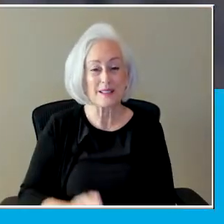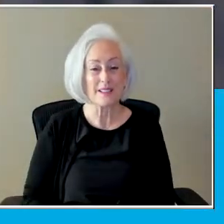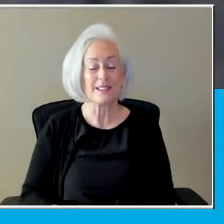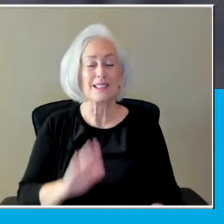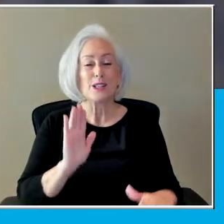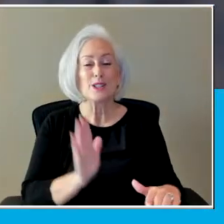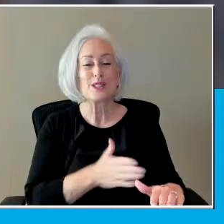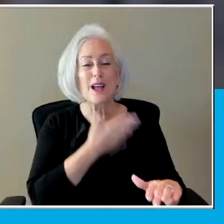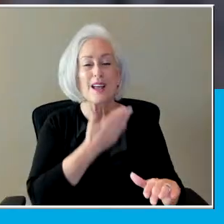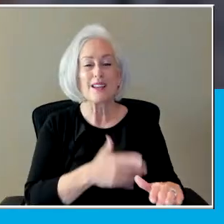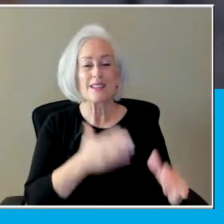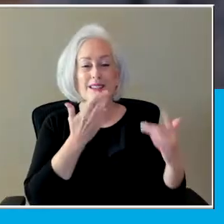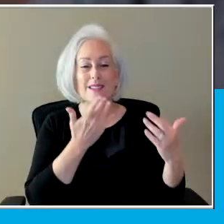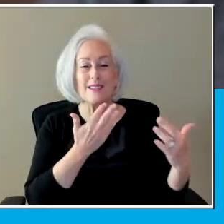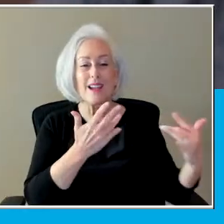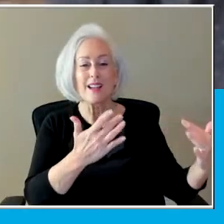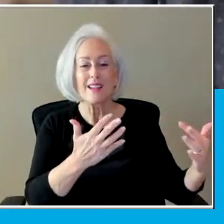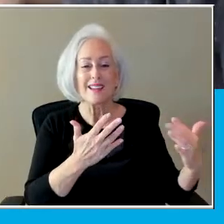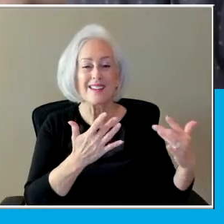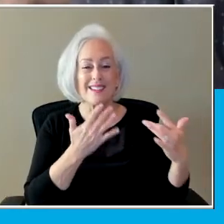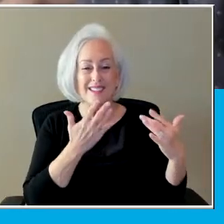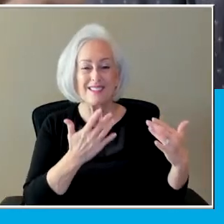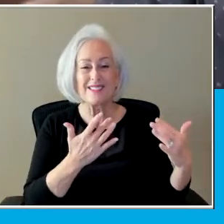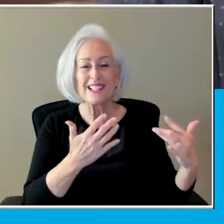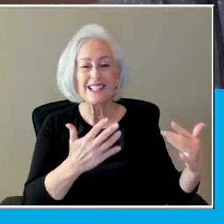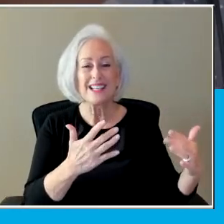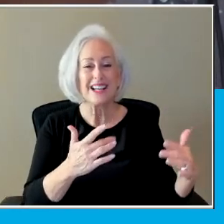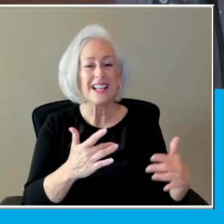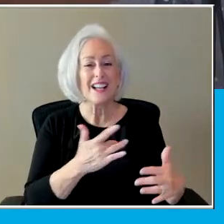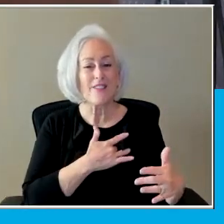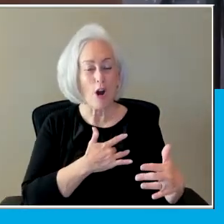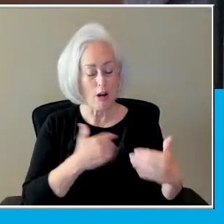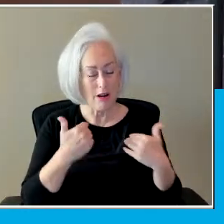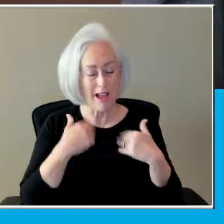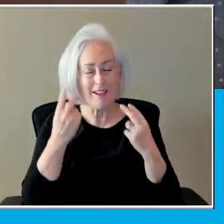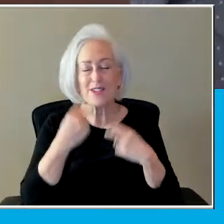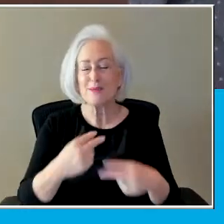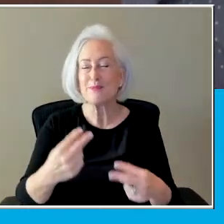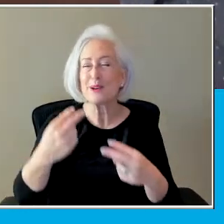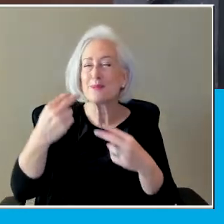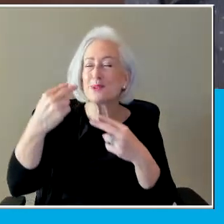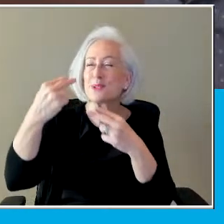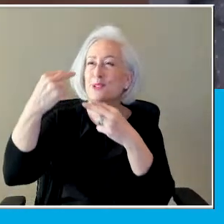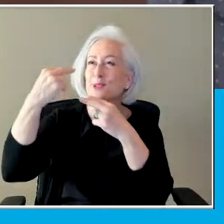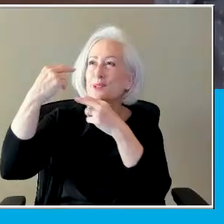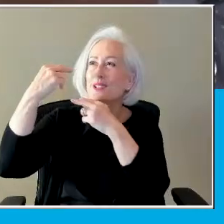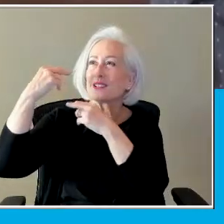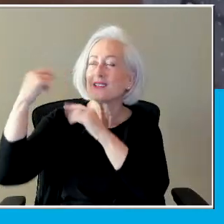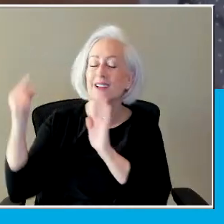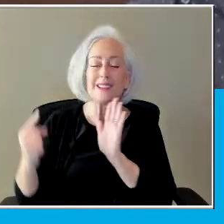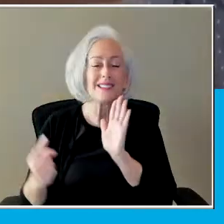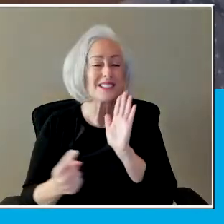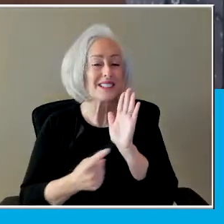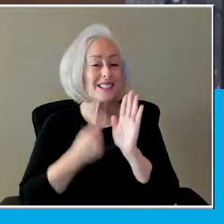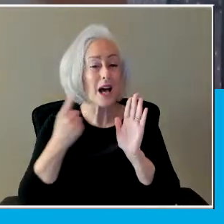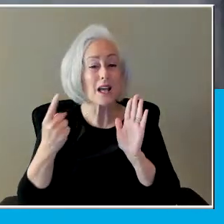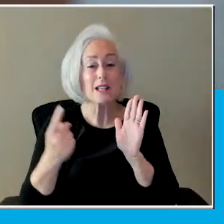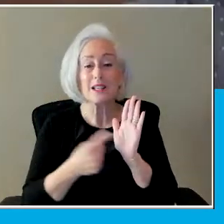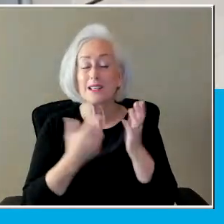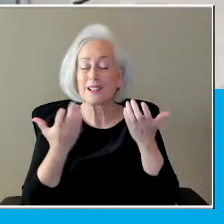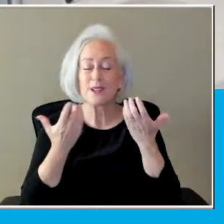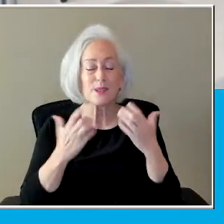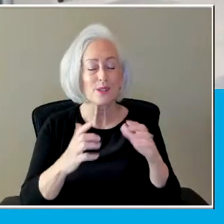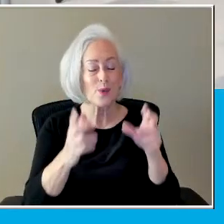heart can reflect memories. Sometimes you just don't want to